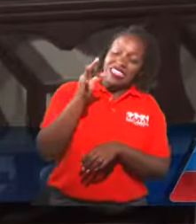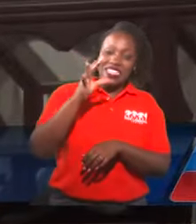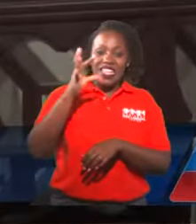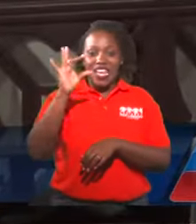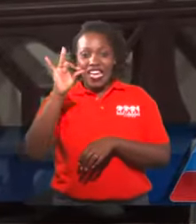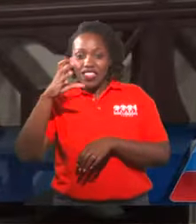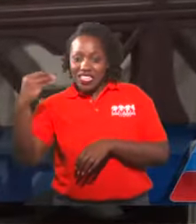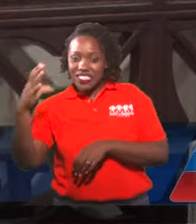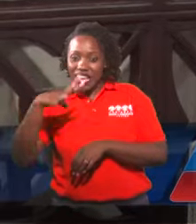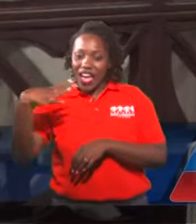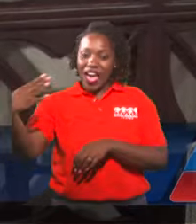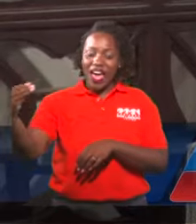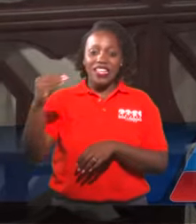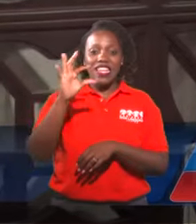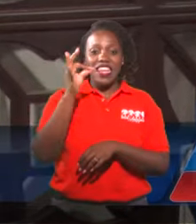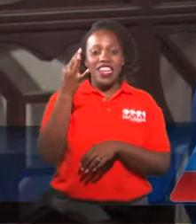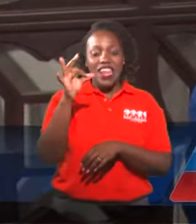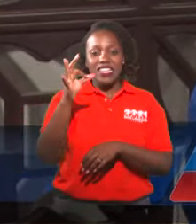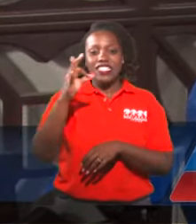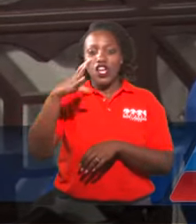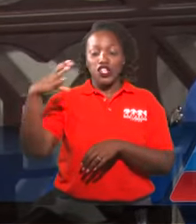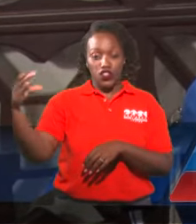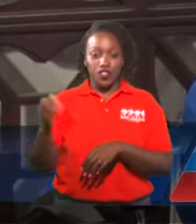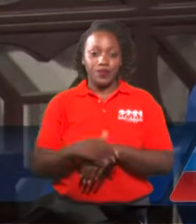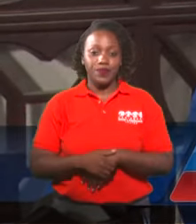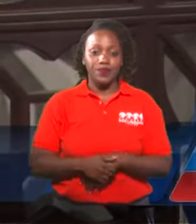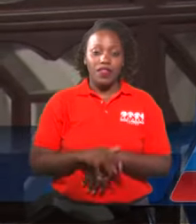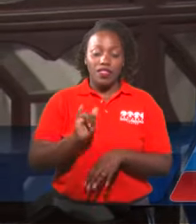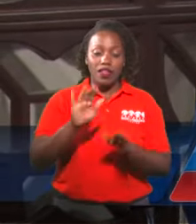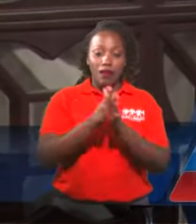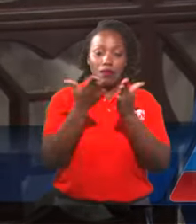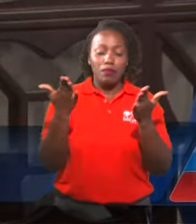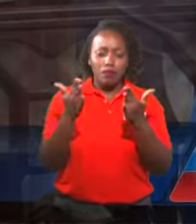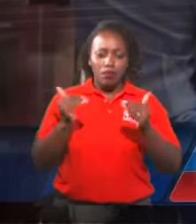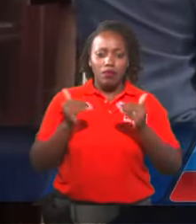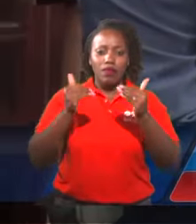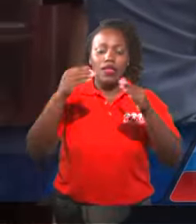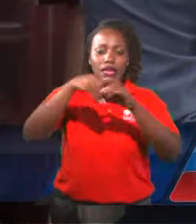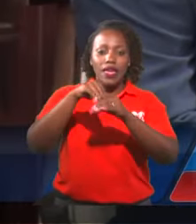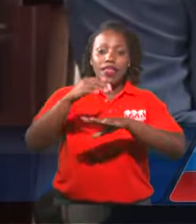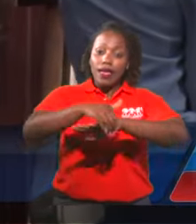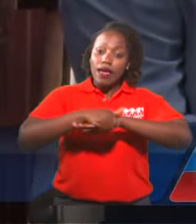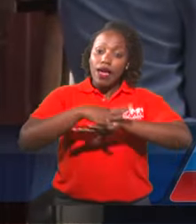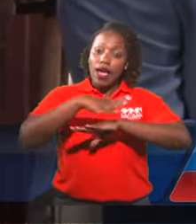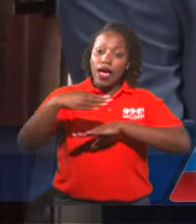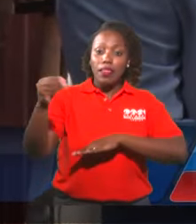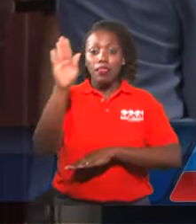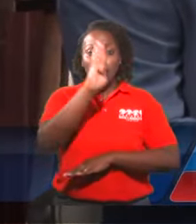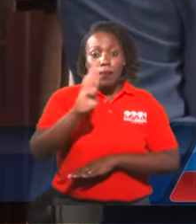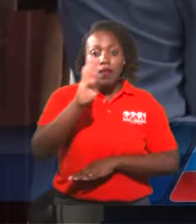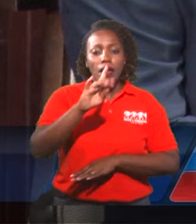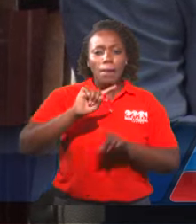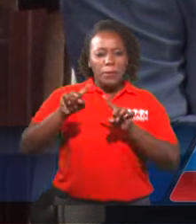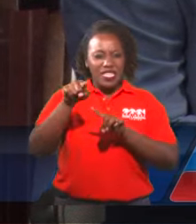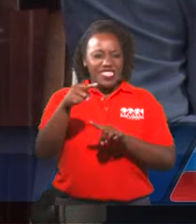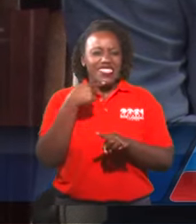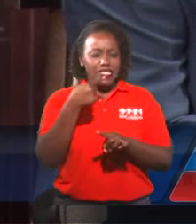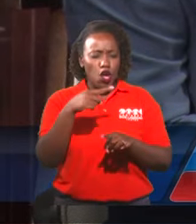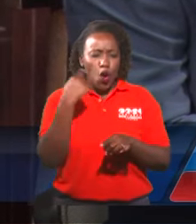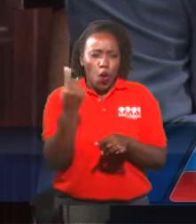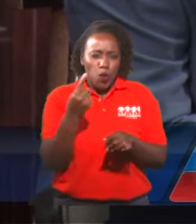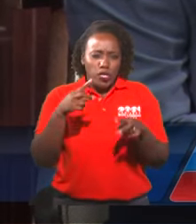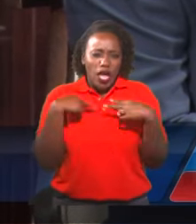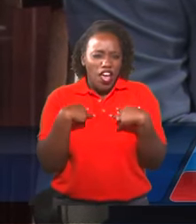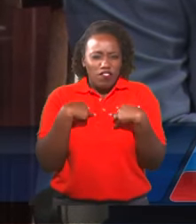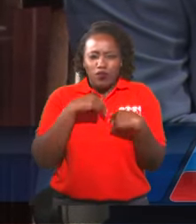lasted from 1958 to 1969. The book has been launched in England and Barbados, but the former cricketer says he's always had a love